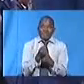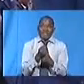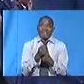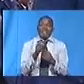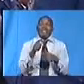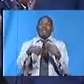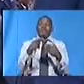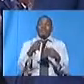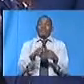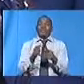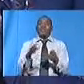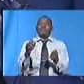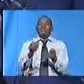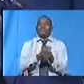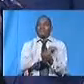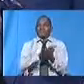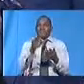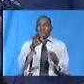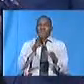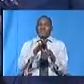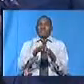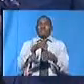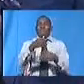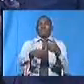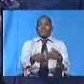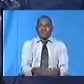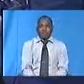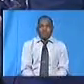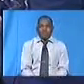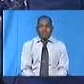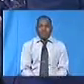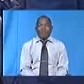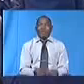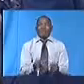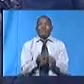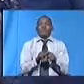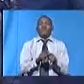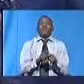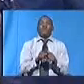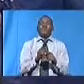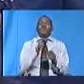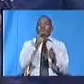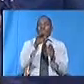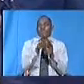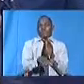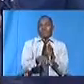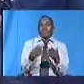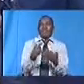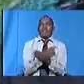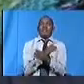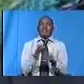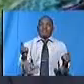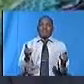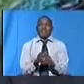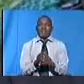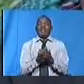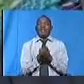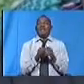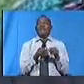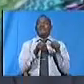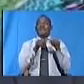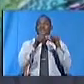will seriously damage the essence of the electoral process and largely democracy in Ghana. it